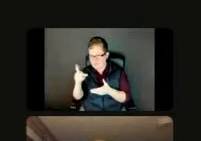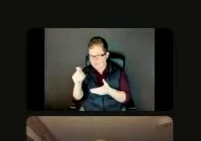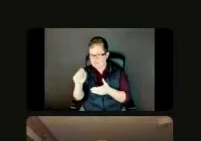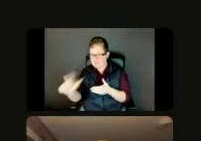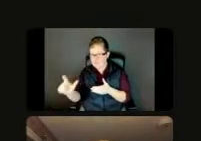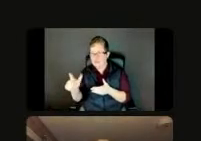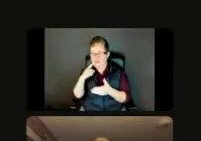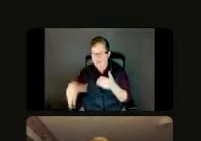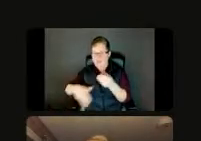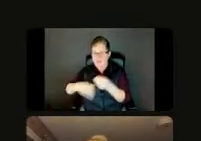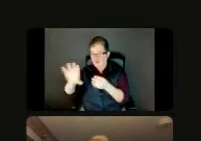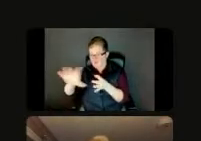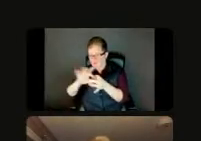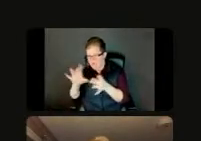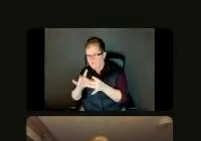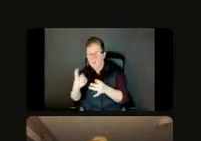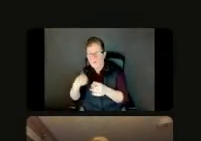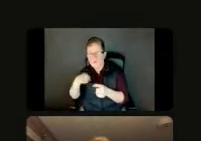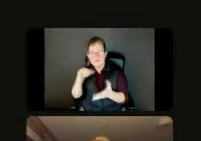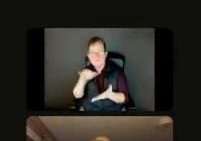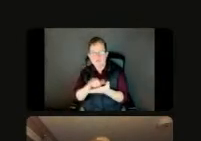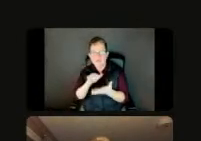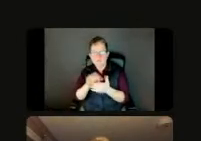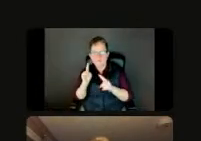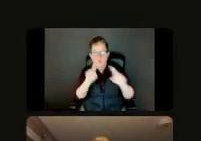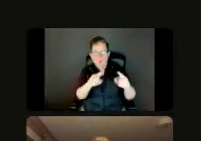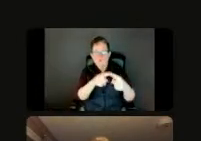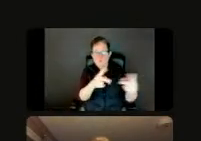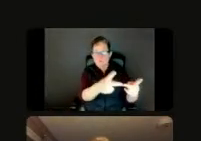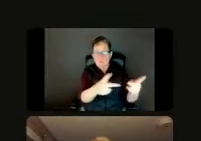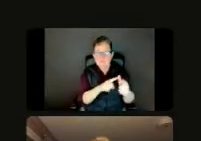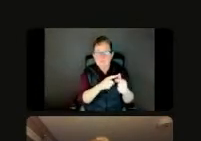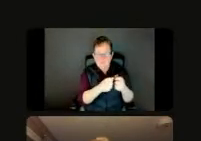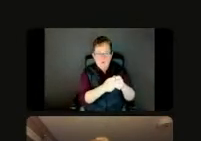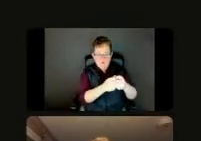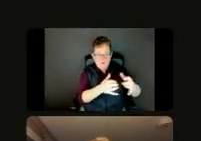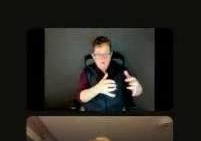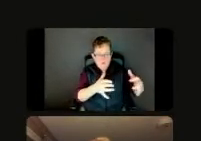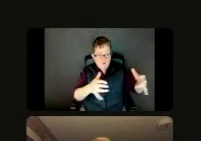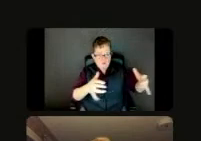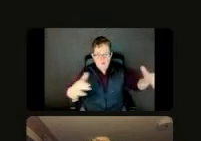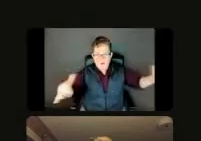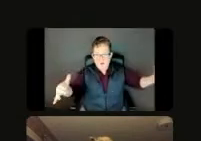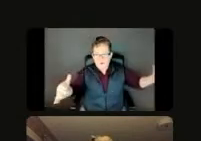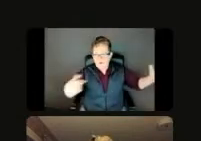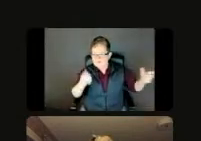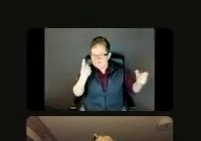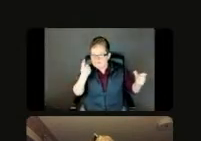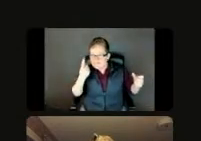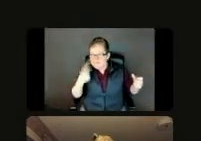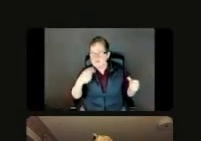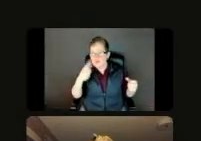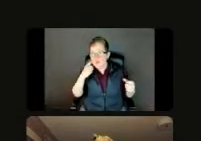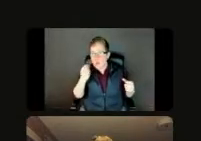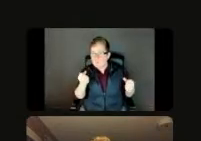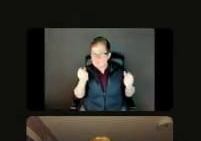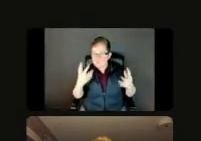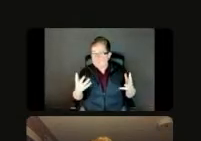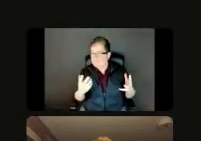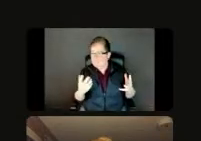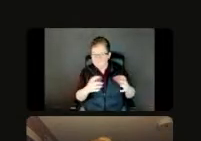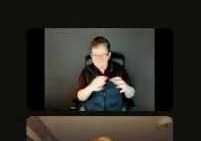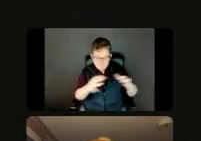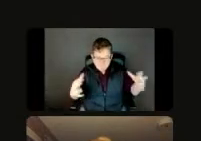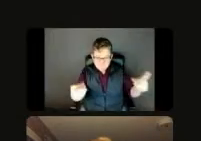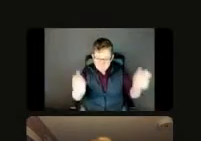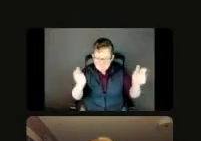We're unable to get to sites and they grow and grow and grow and build and build. You understand the proliferation that starts to happen. And